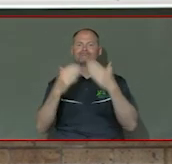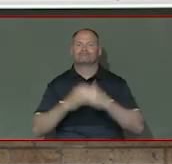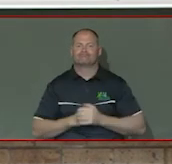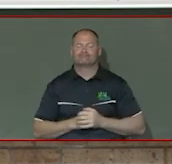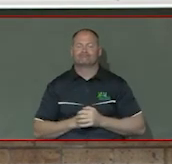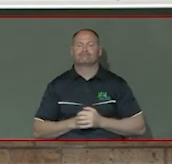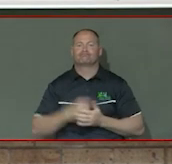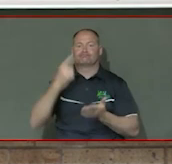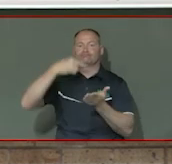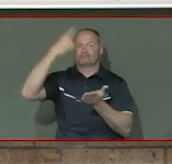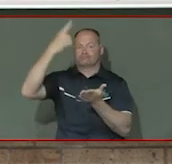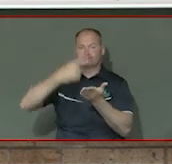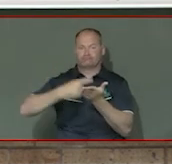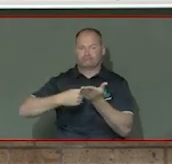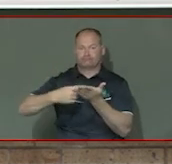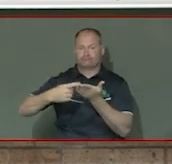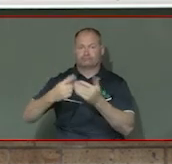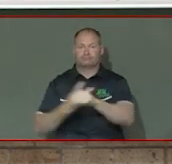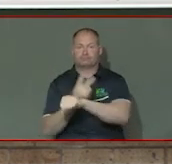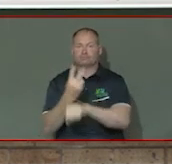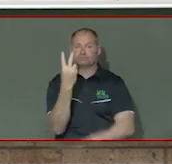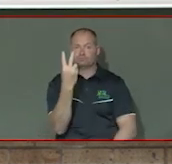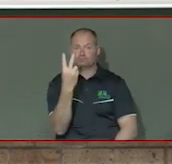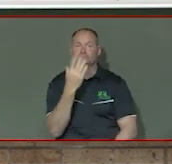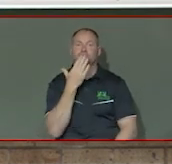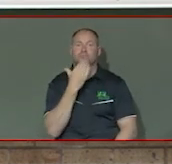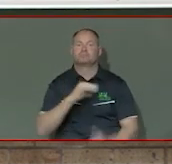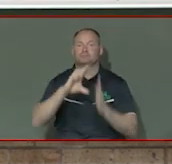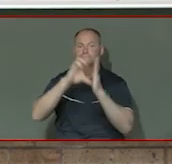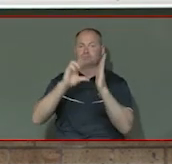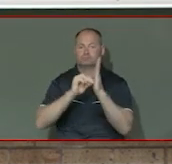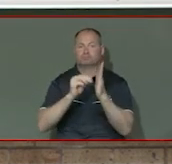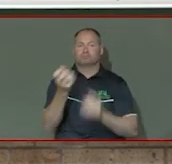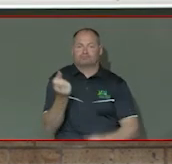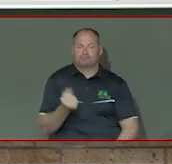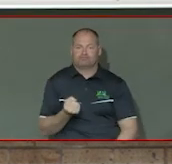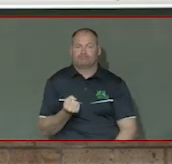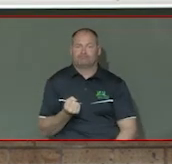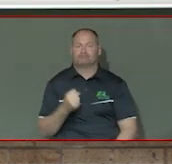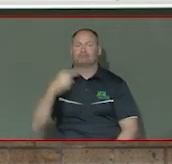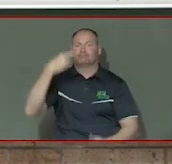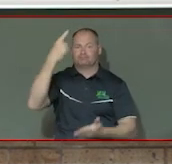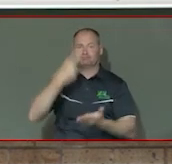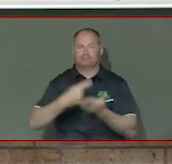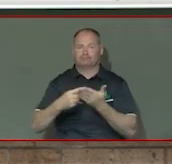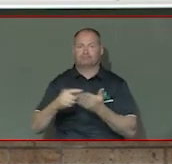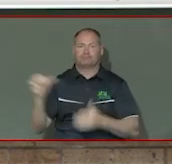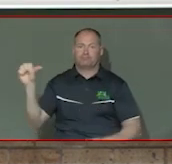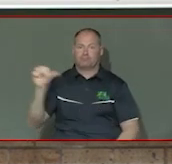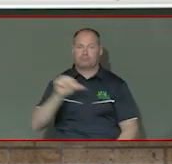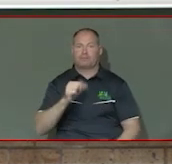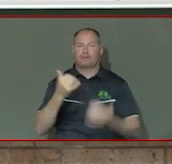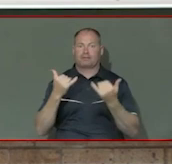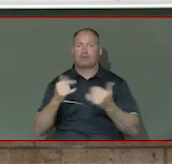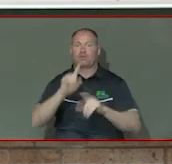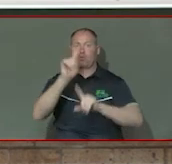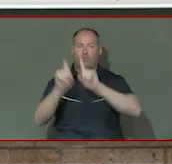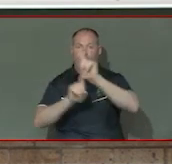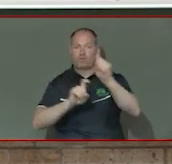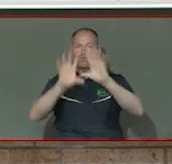we will see you next week. Please bring the same notes. I'm going to do every different type of